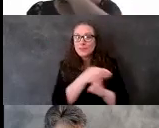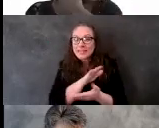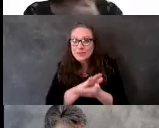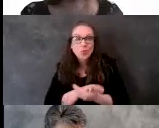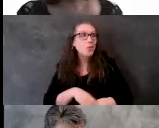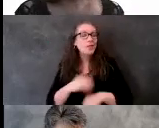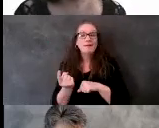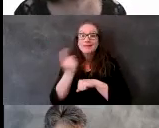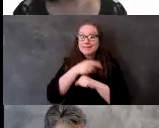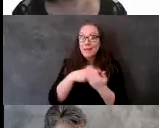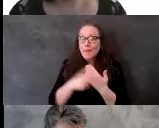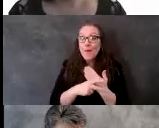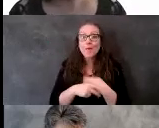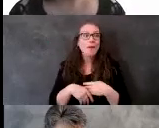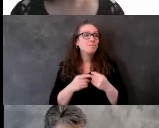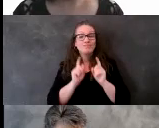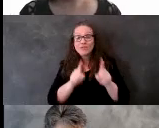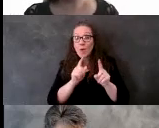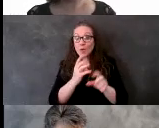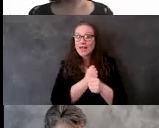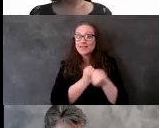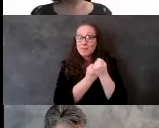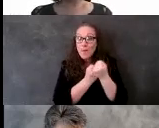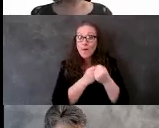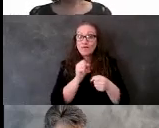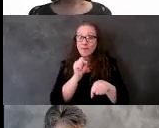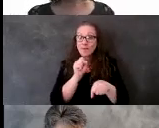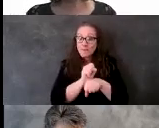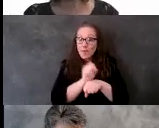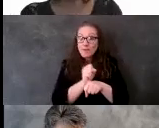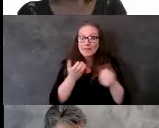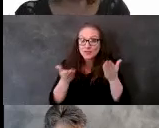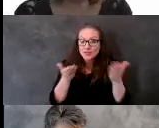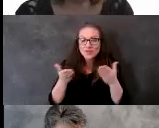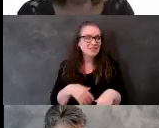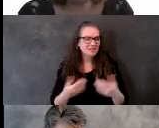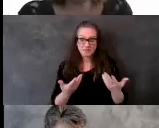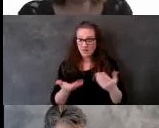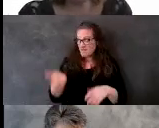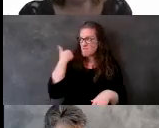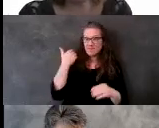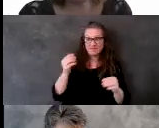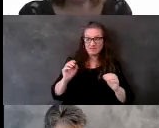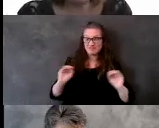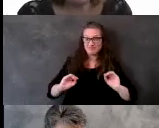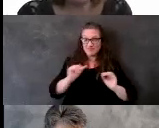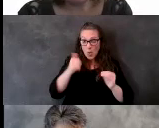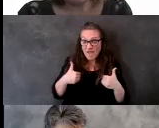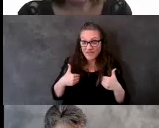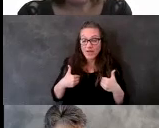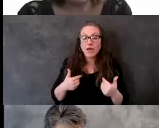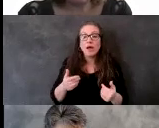get supported employment services. But in the past, when they didn't have those things, a lot of parents were just told to just put their kids in